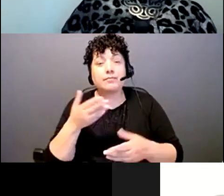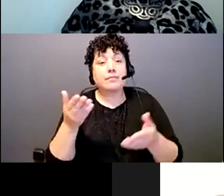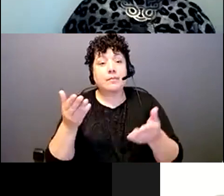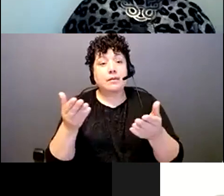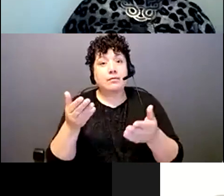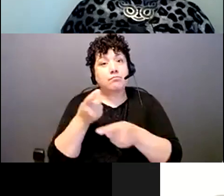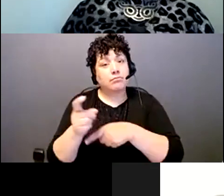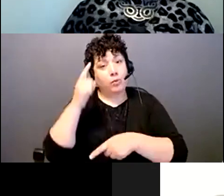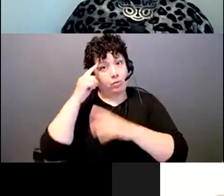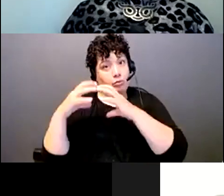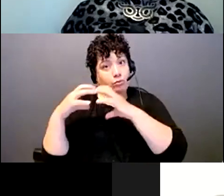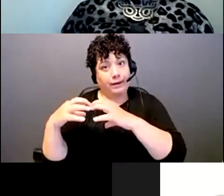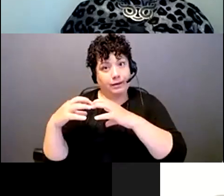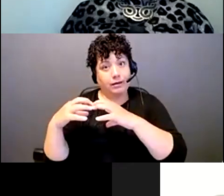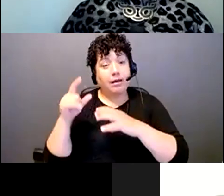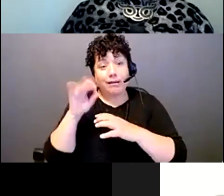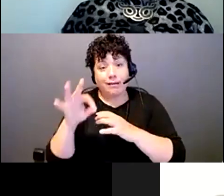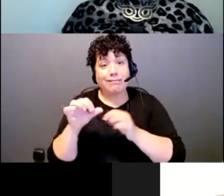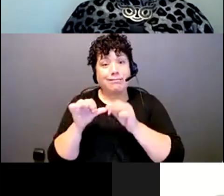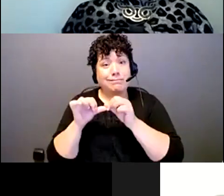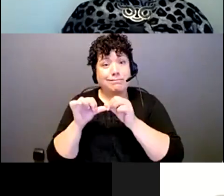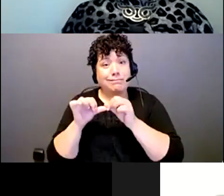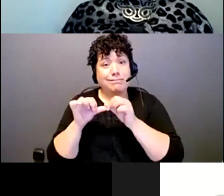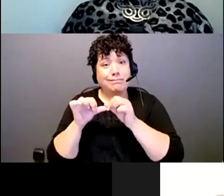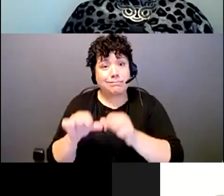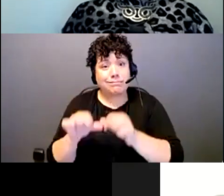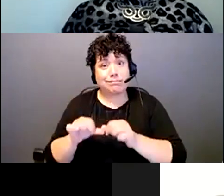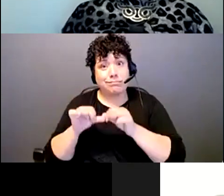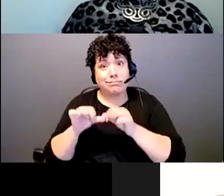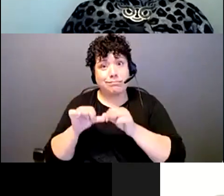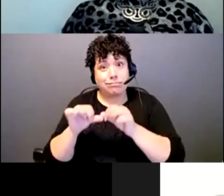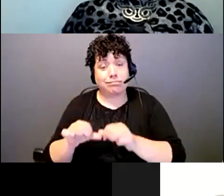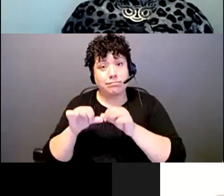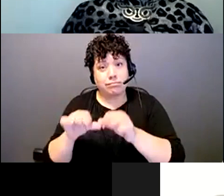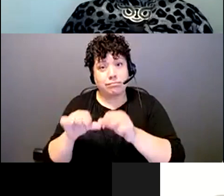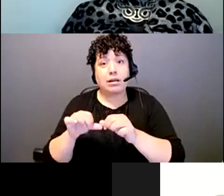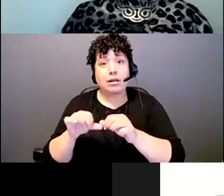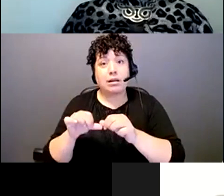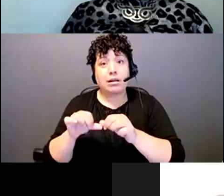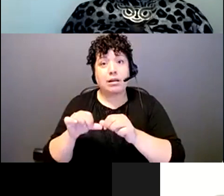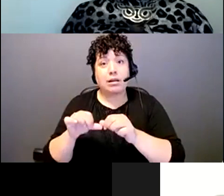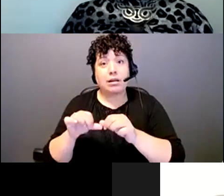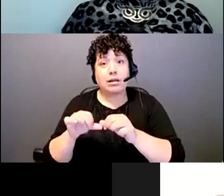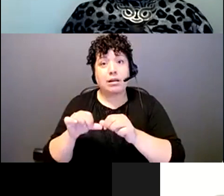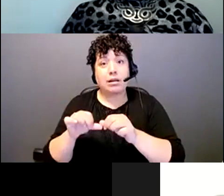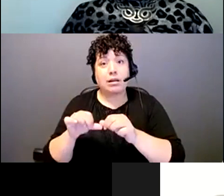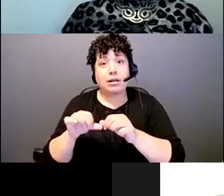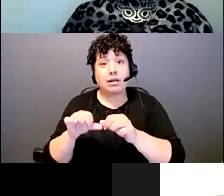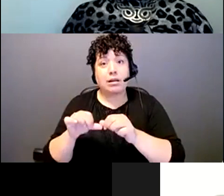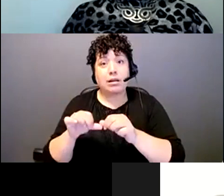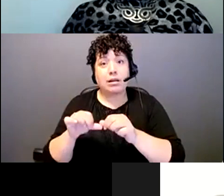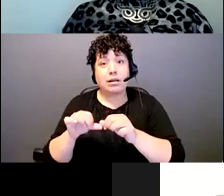brain. It's a disease because the drugs modify that chemistry and structure